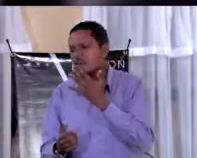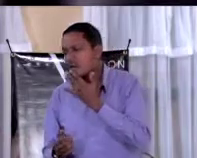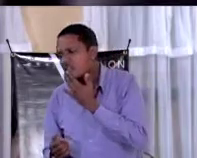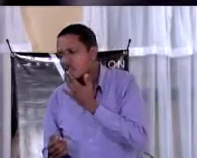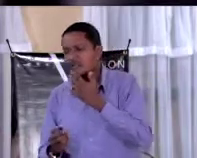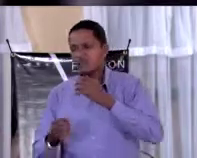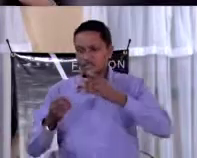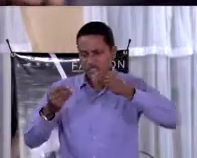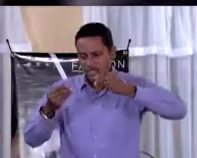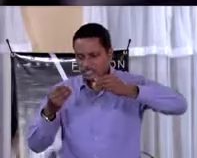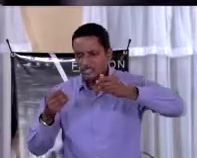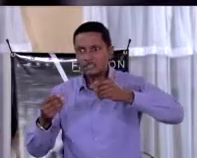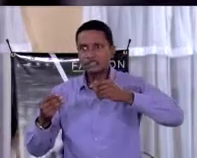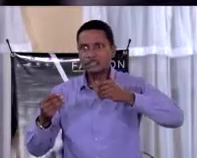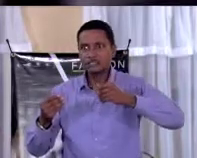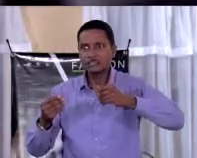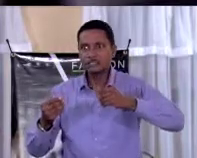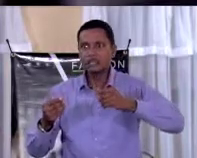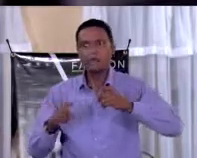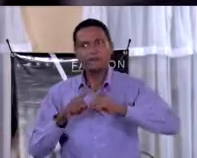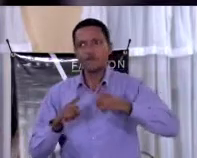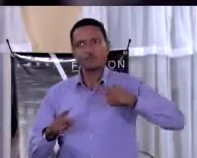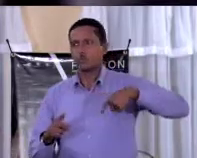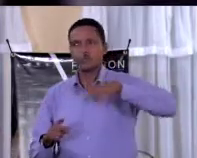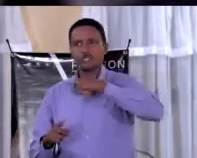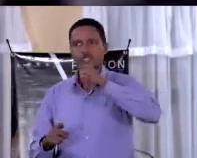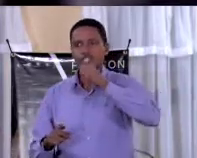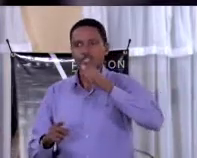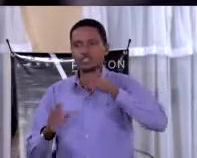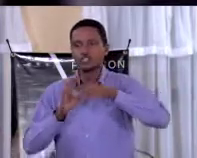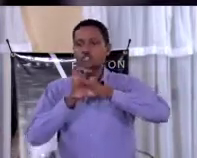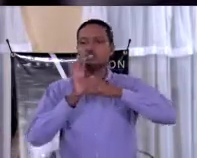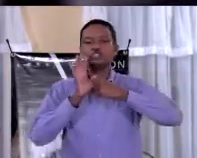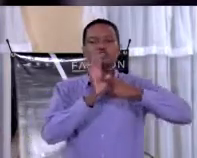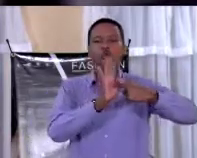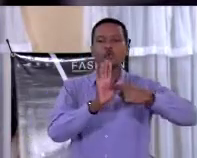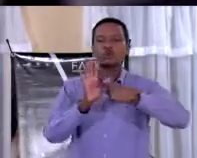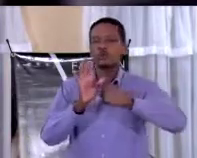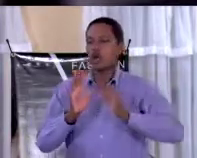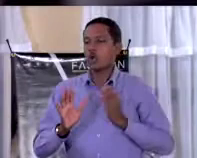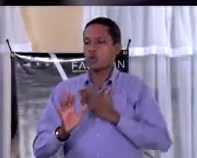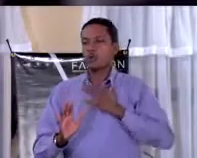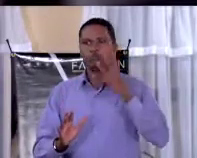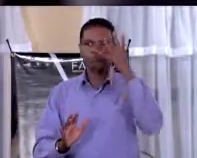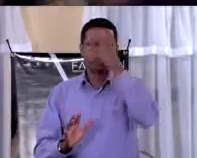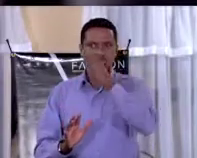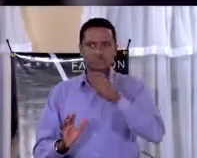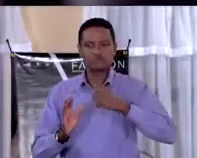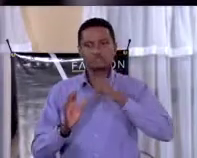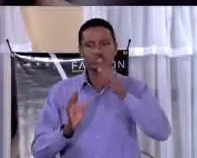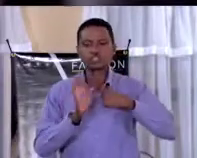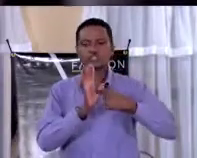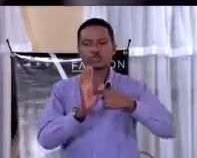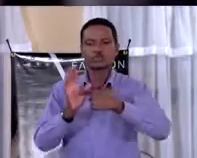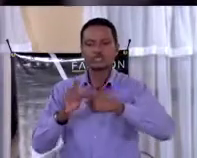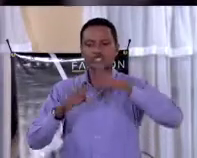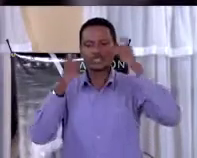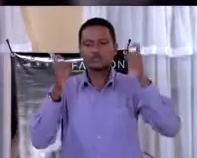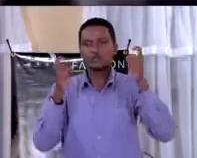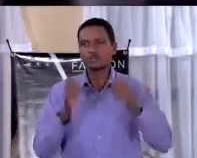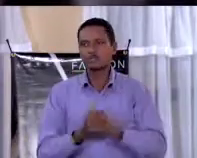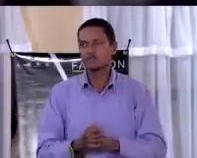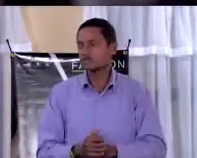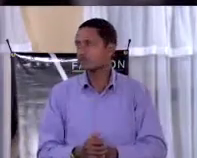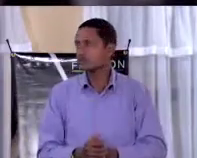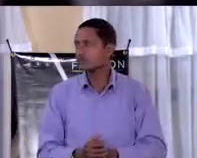was at Caribbean Fashion Week and they brought in this woman from Brussels to talk on fashion. And I sat with her for 15 minutes in the